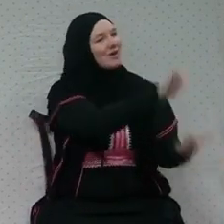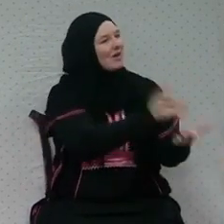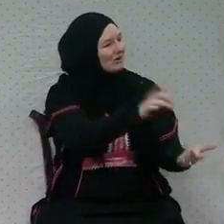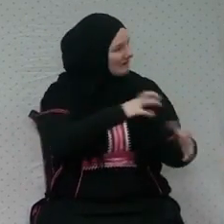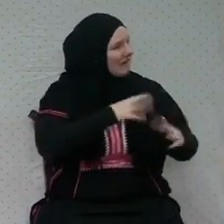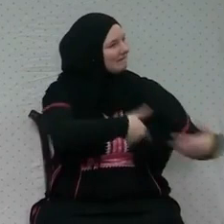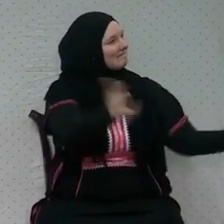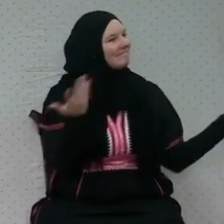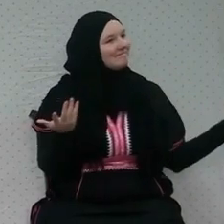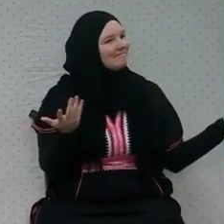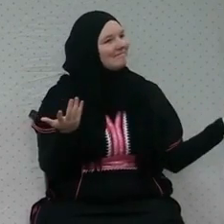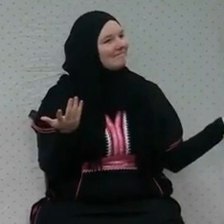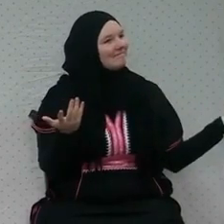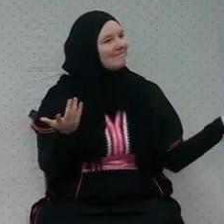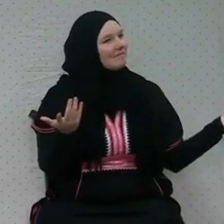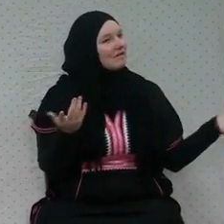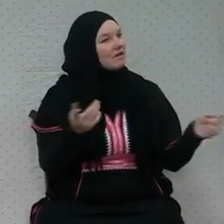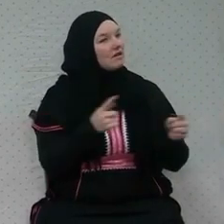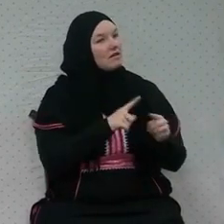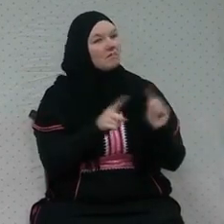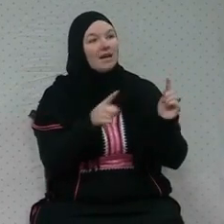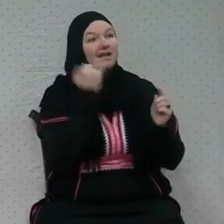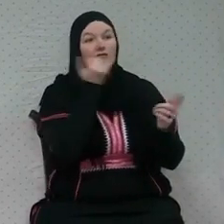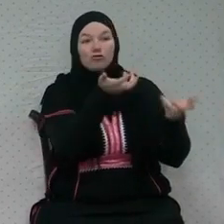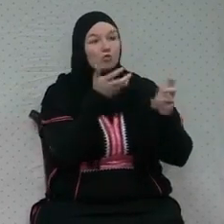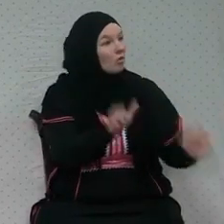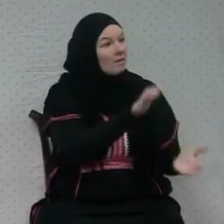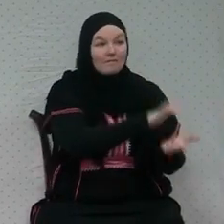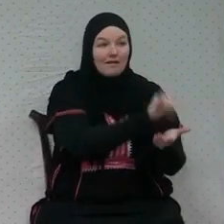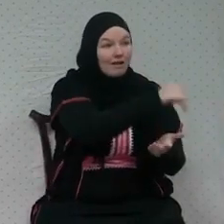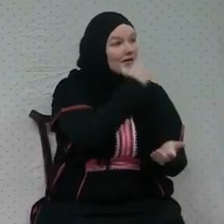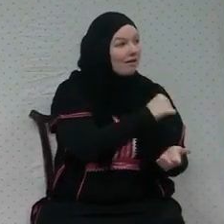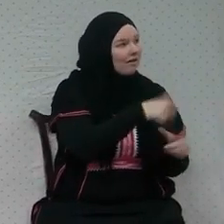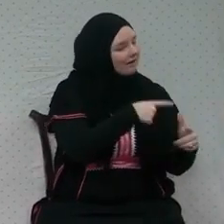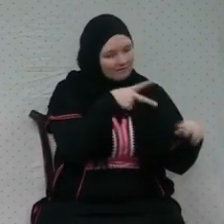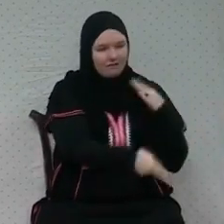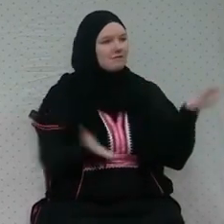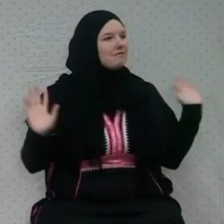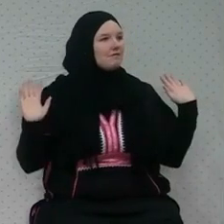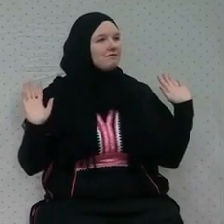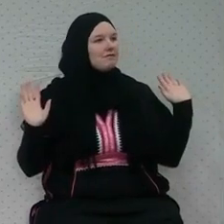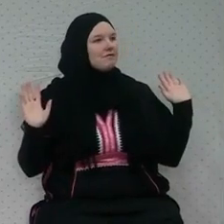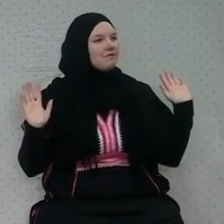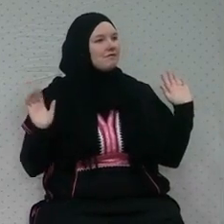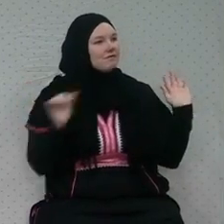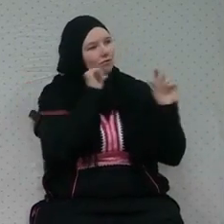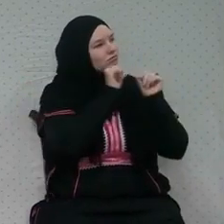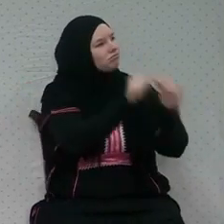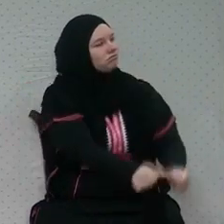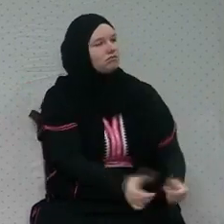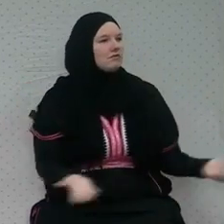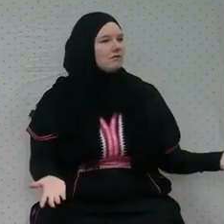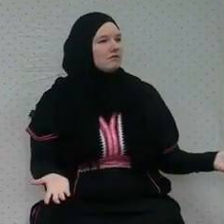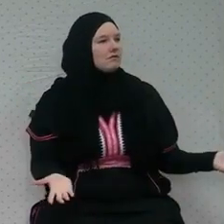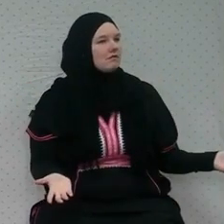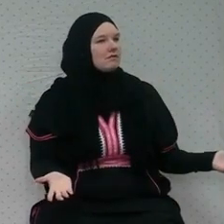her. But if you don't want to marry her, then cut it off. Cut it off. So Allah subhanahu wa ta'ala prohibits